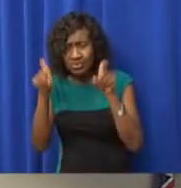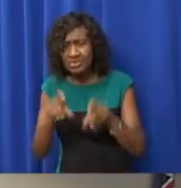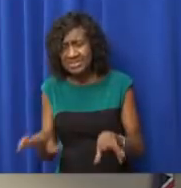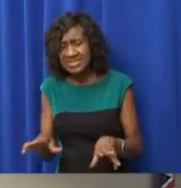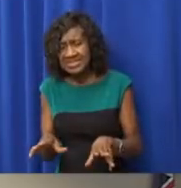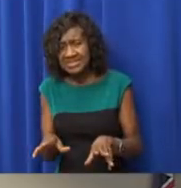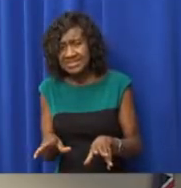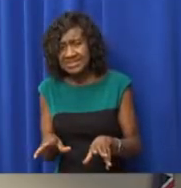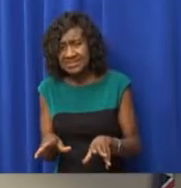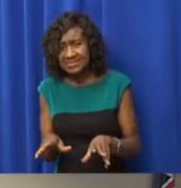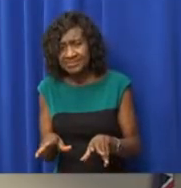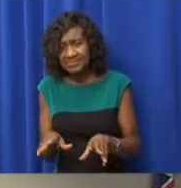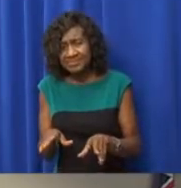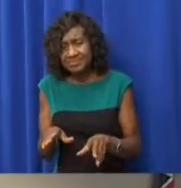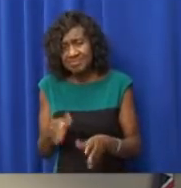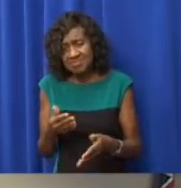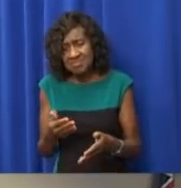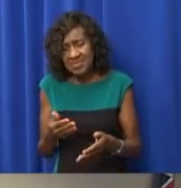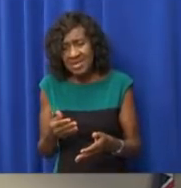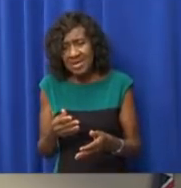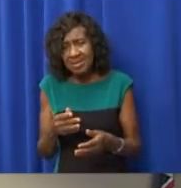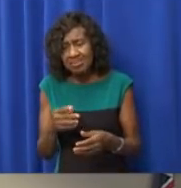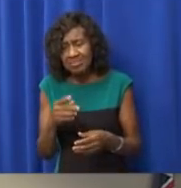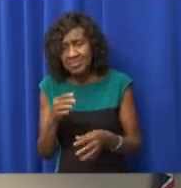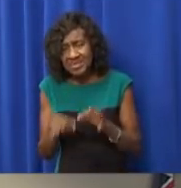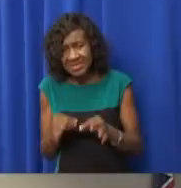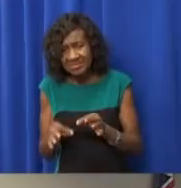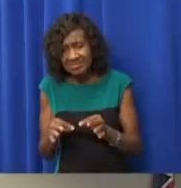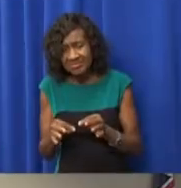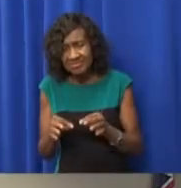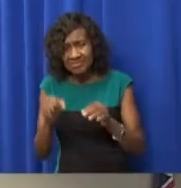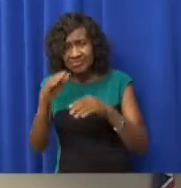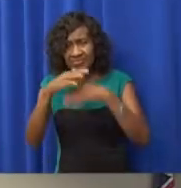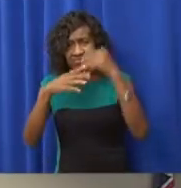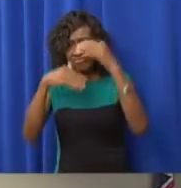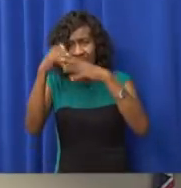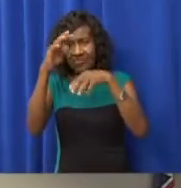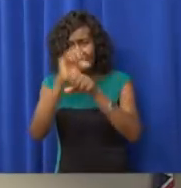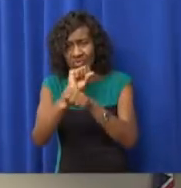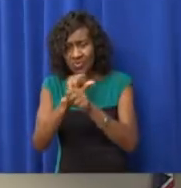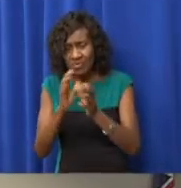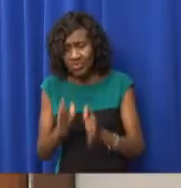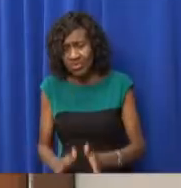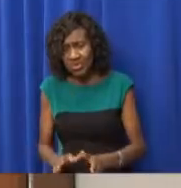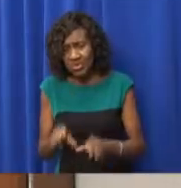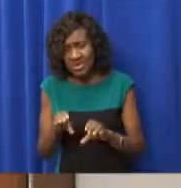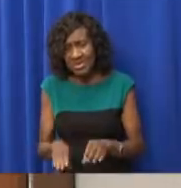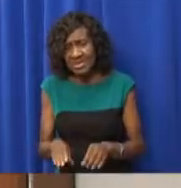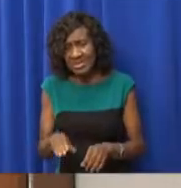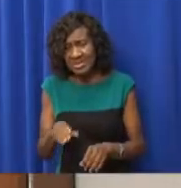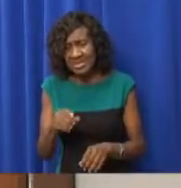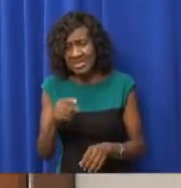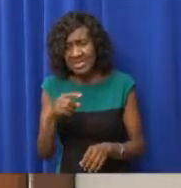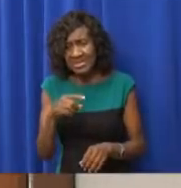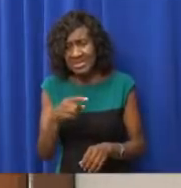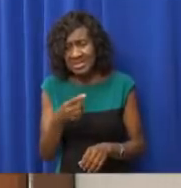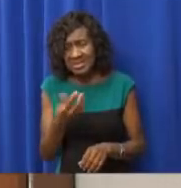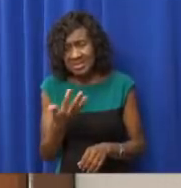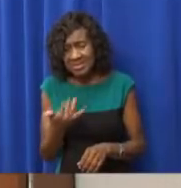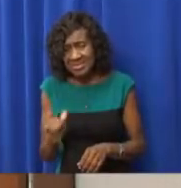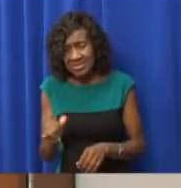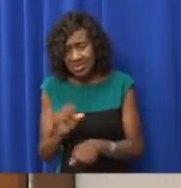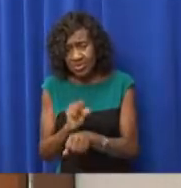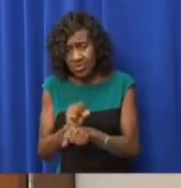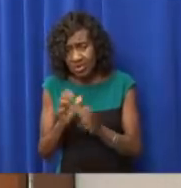For instance, if it's a construction worker and their company says you have to do the test. We've sort of touched on this point before, and I'm